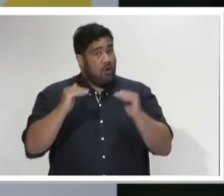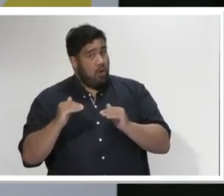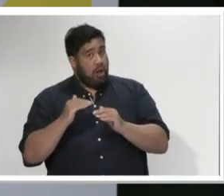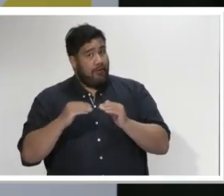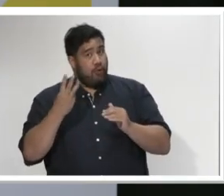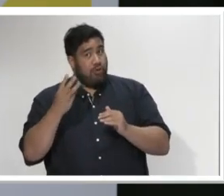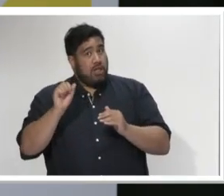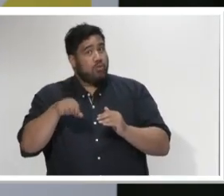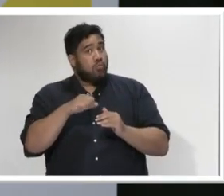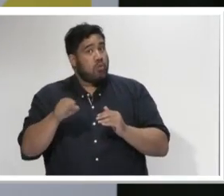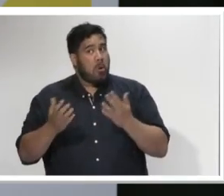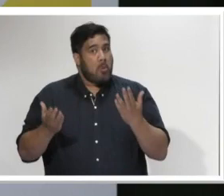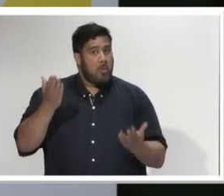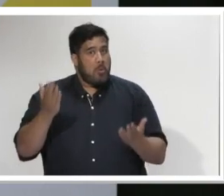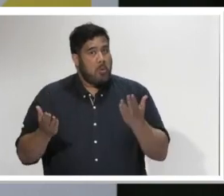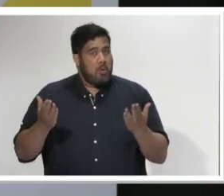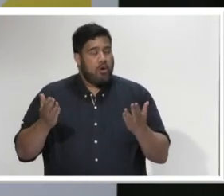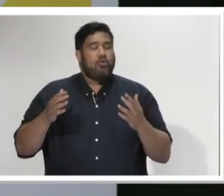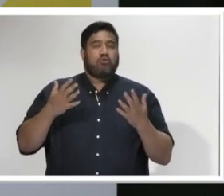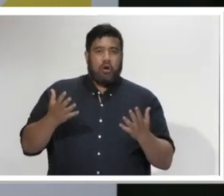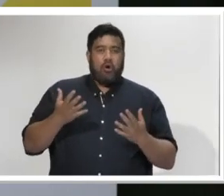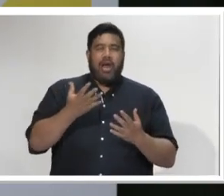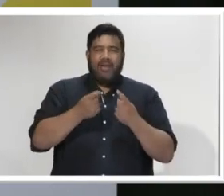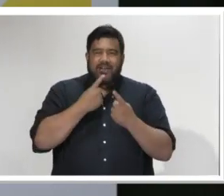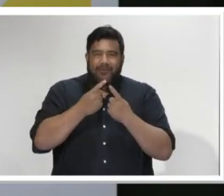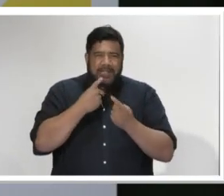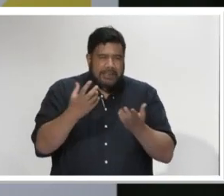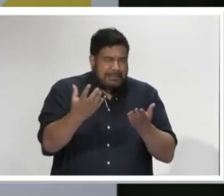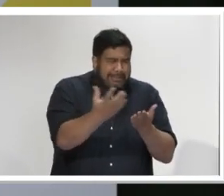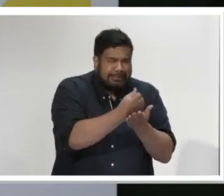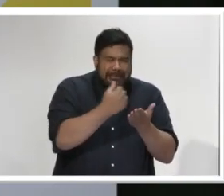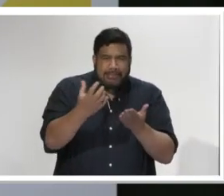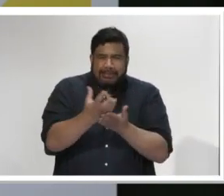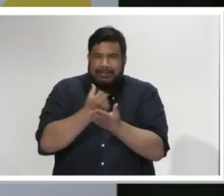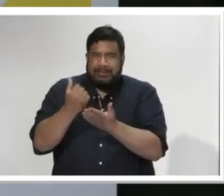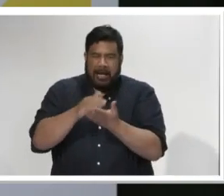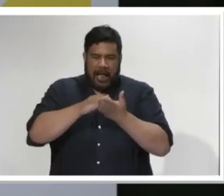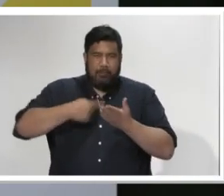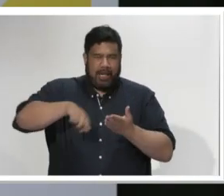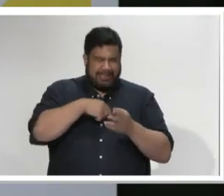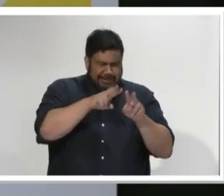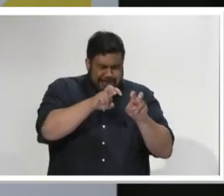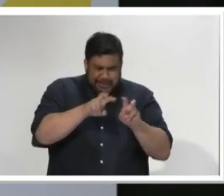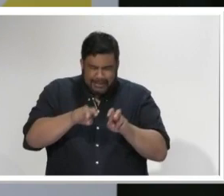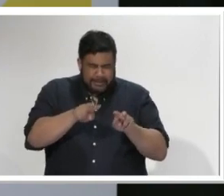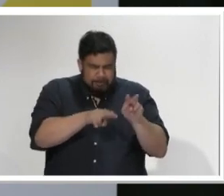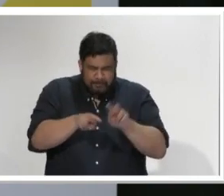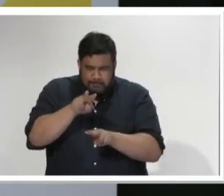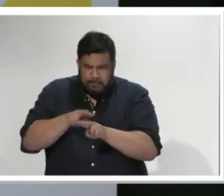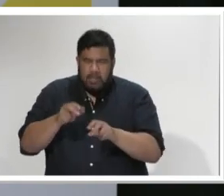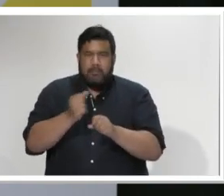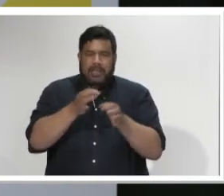4. And it's very good that we are now doing this very detailed analysis on every new case, and I will later today have